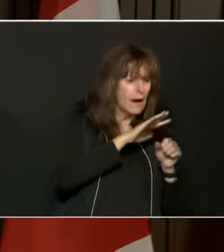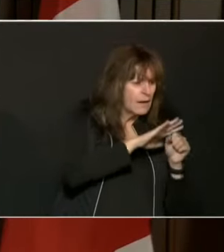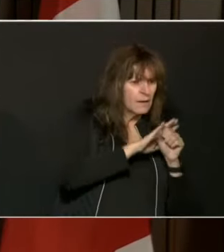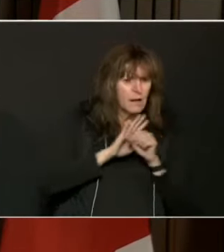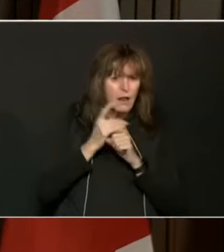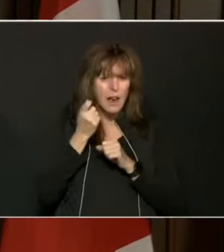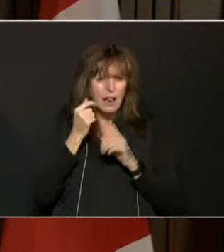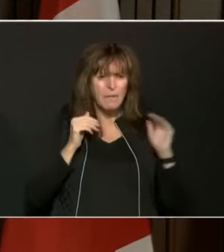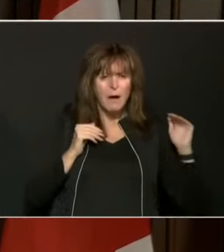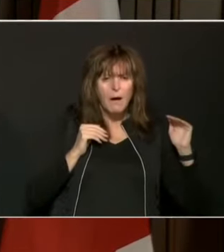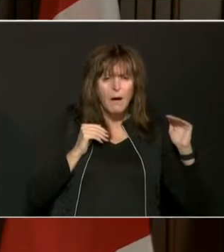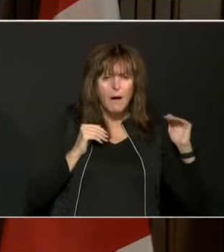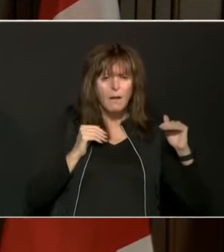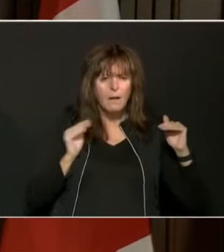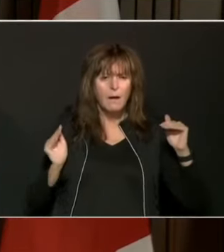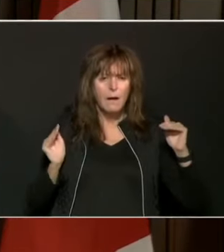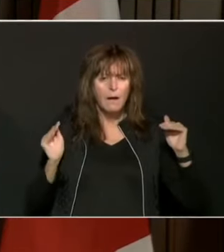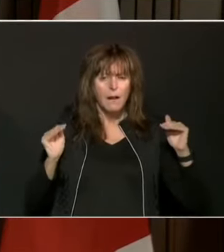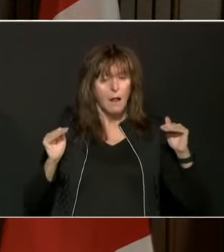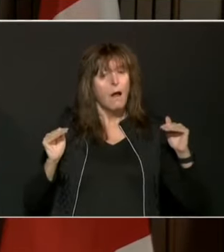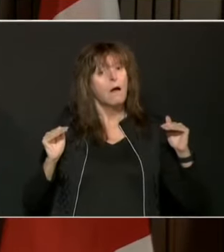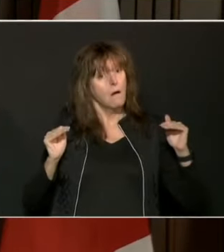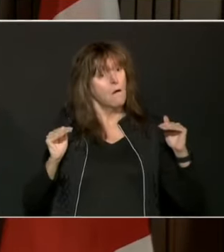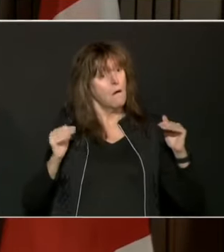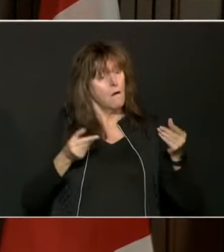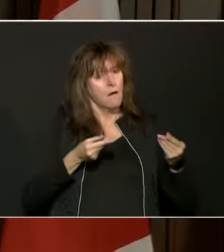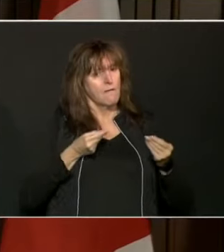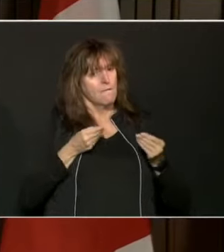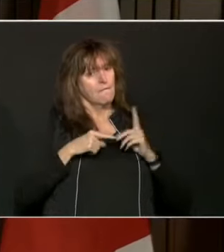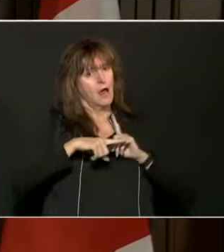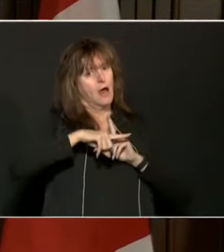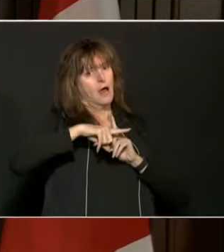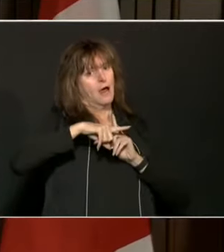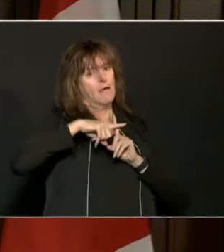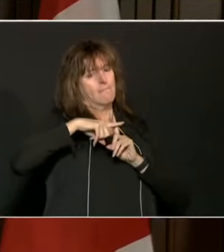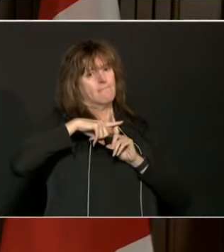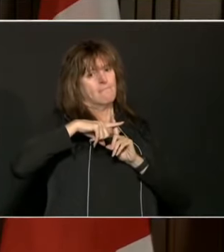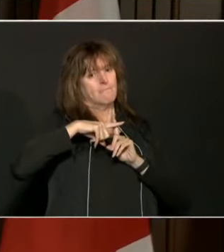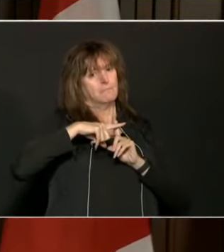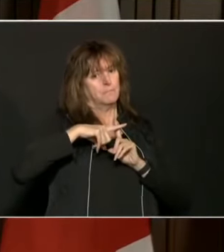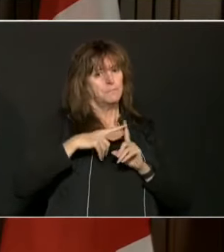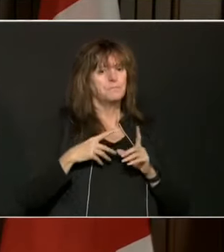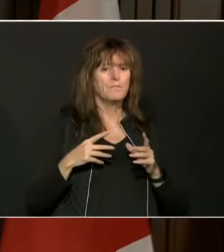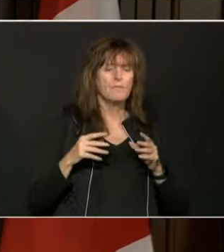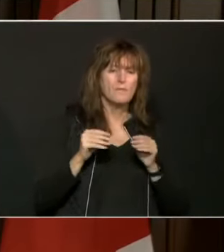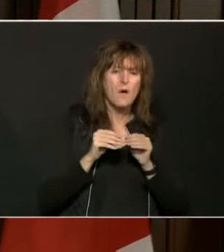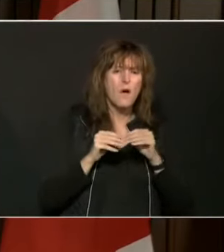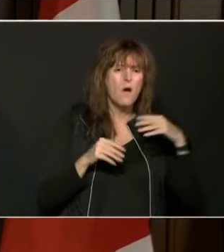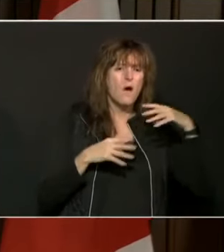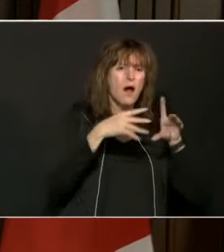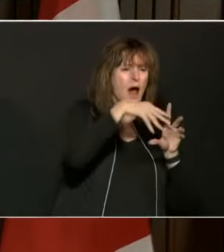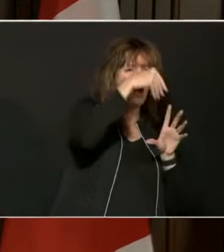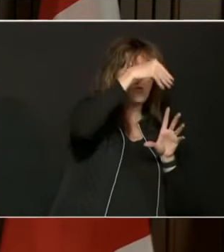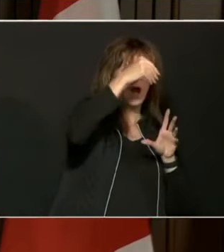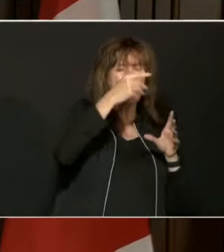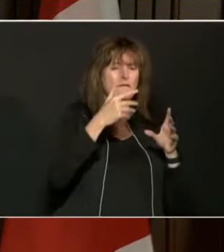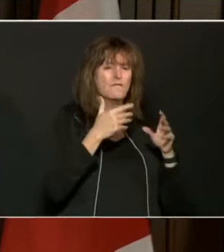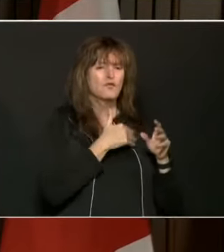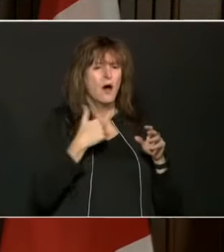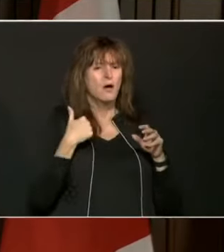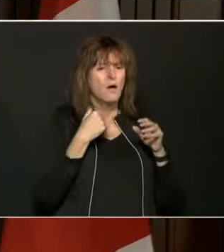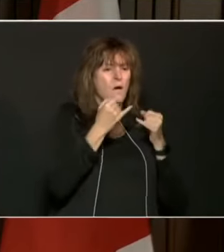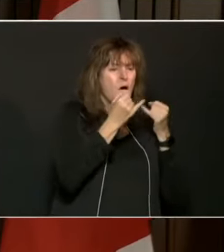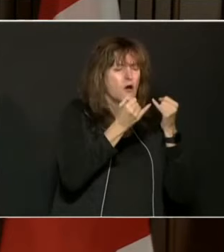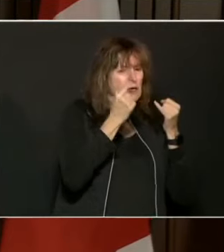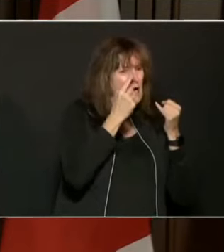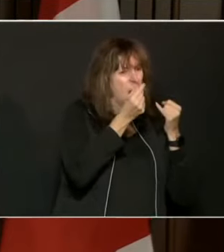And the ones where we're seeing rise is more in the outer areas over their previous week's numbers. So these indicators